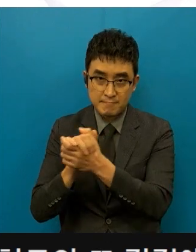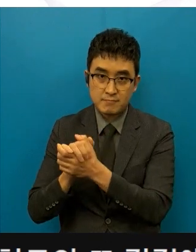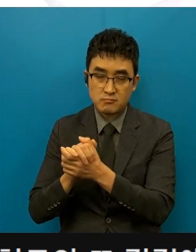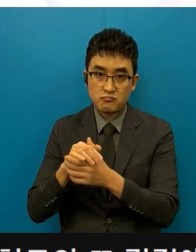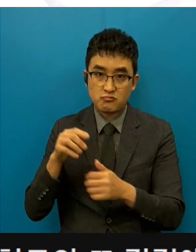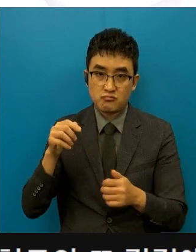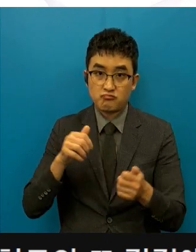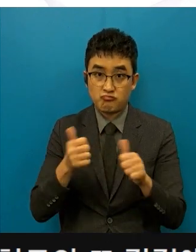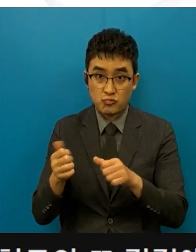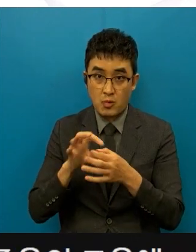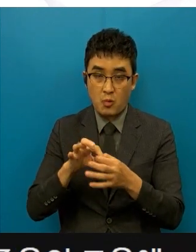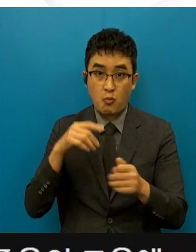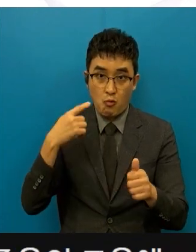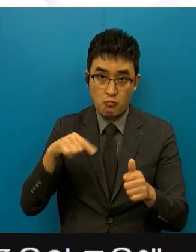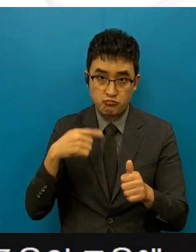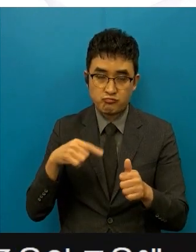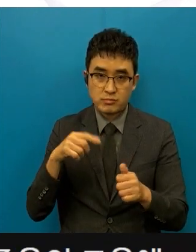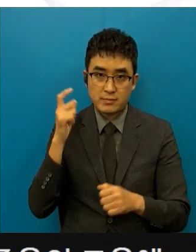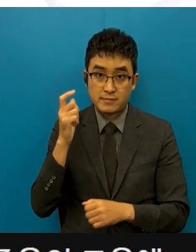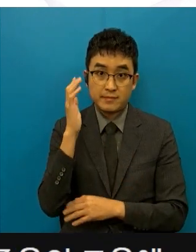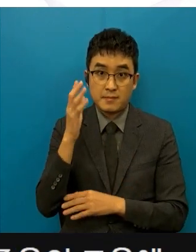floor?